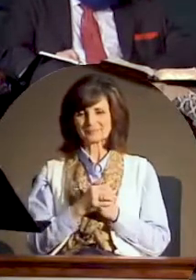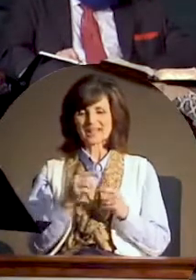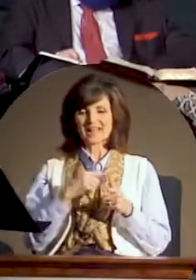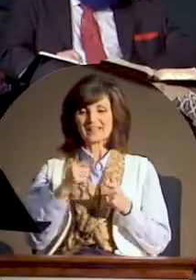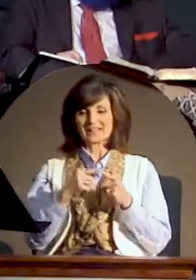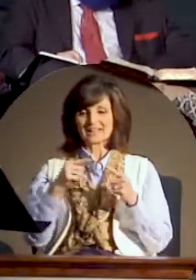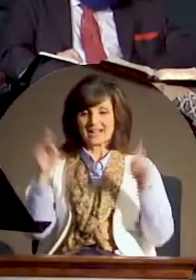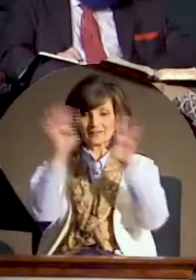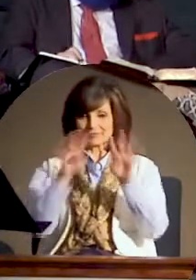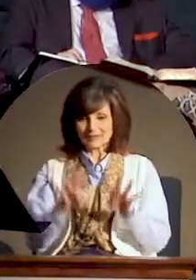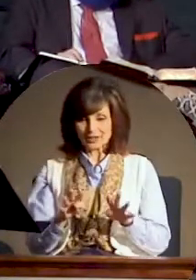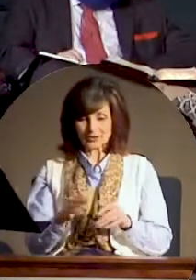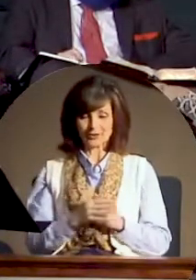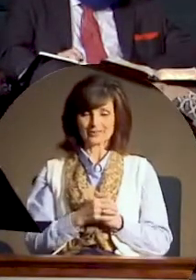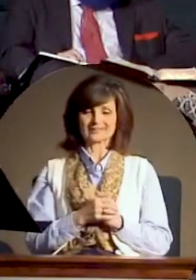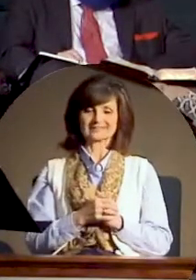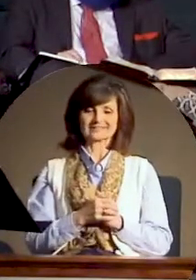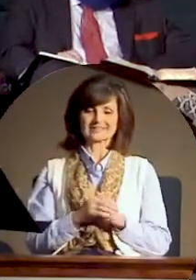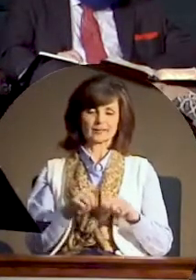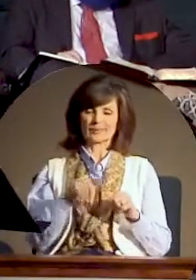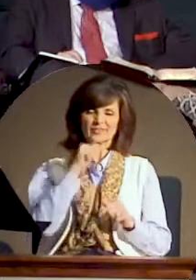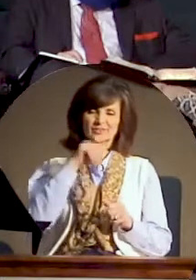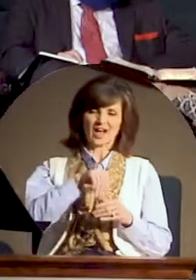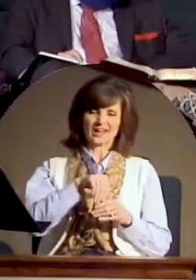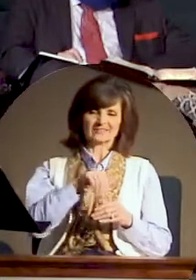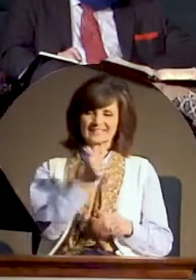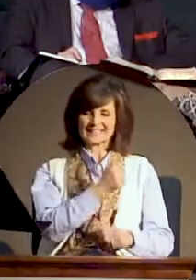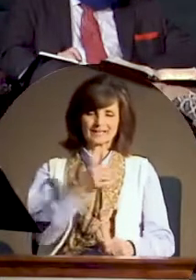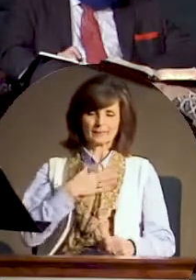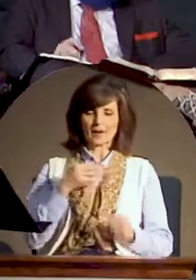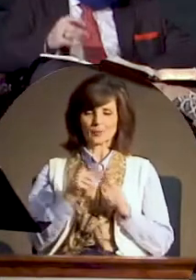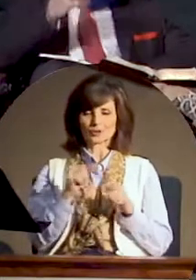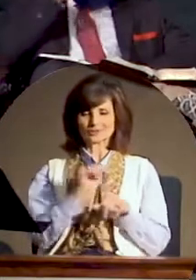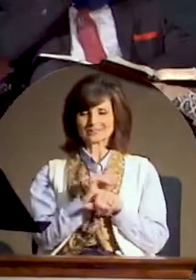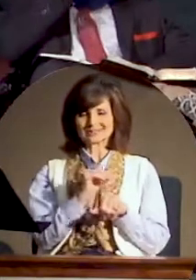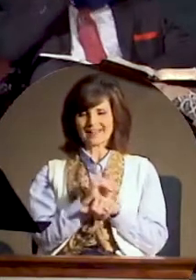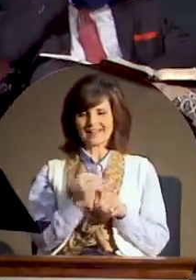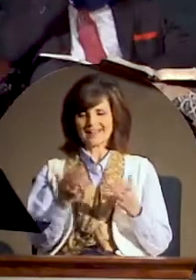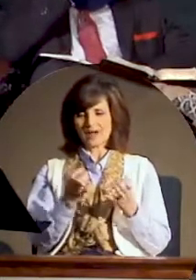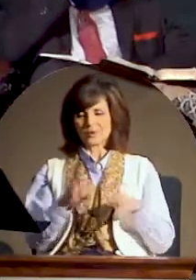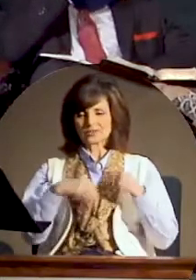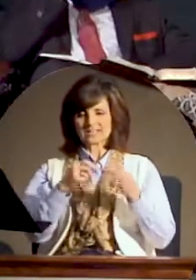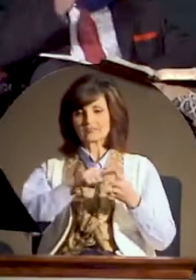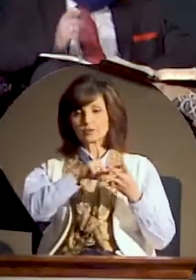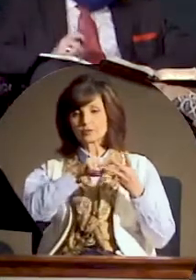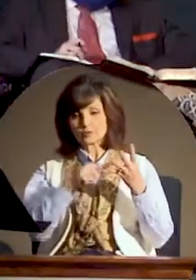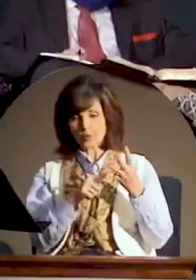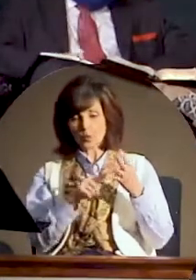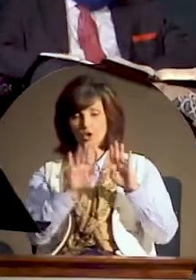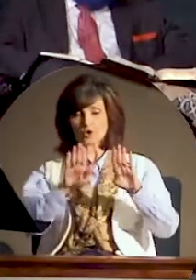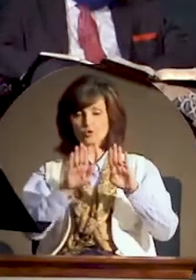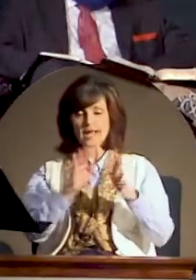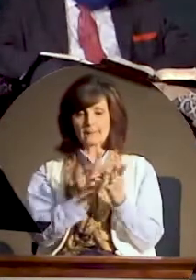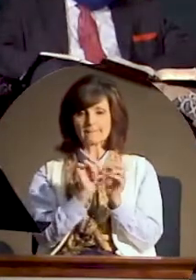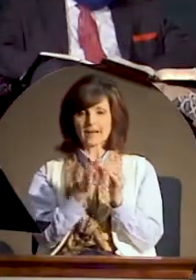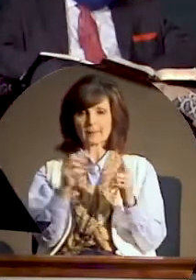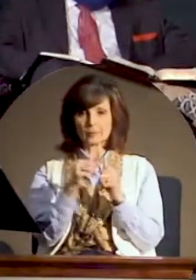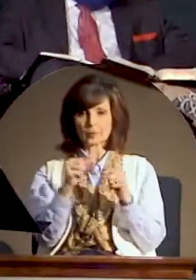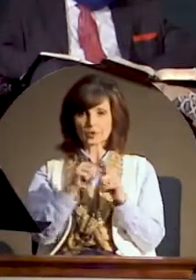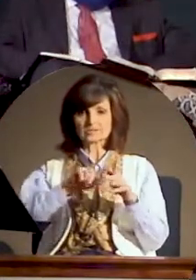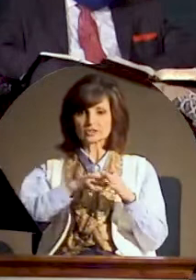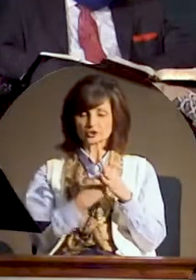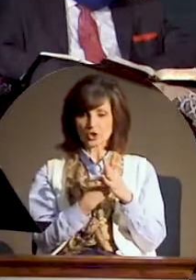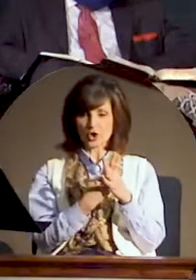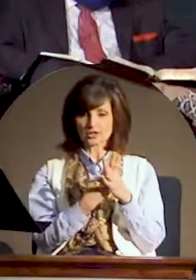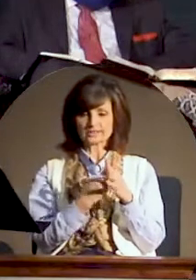fear. But those are not any of my words tonight. So I want to give you four great Bible words that